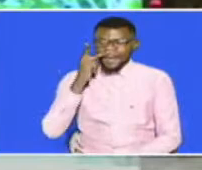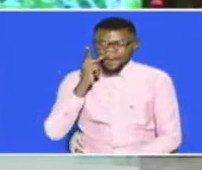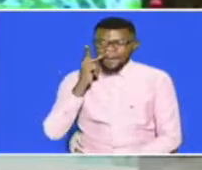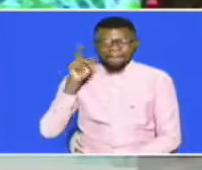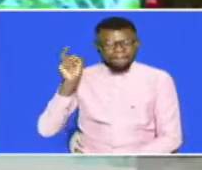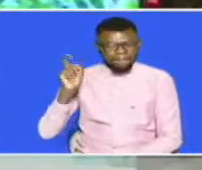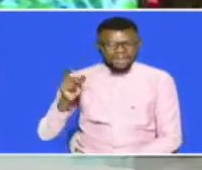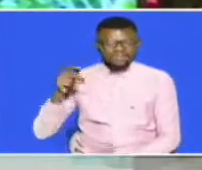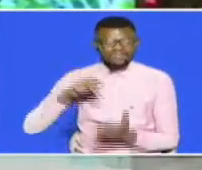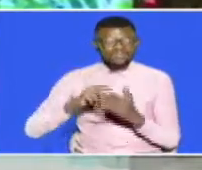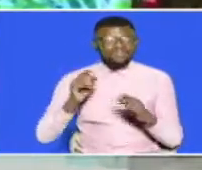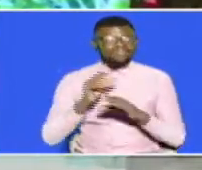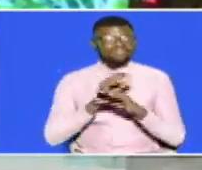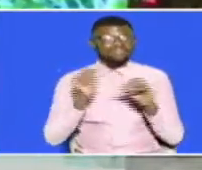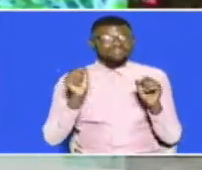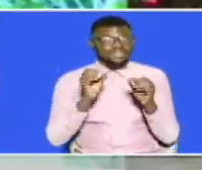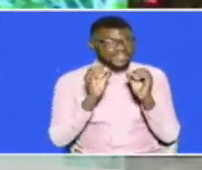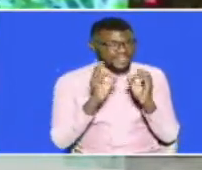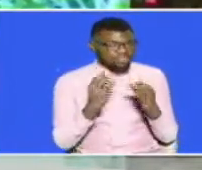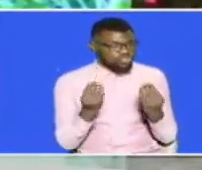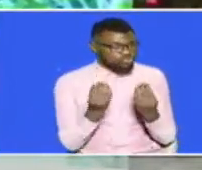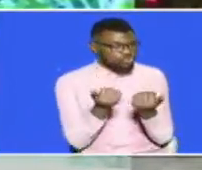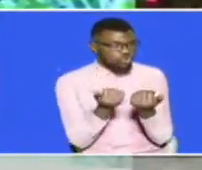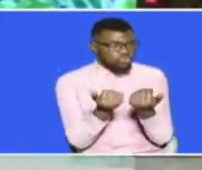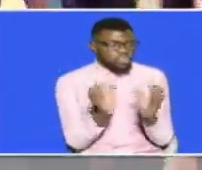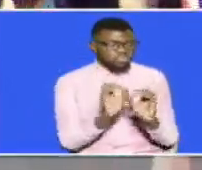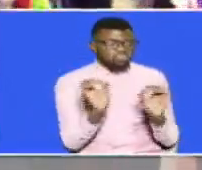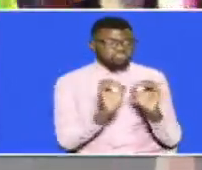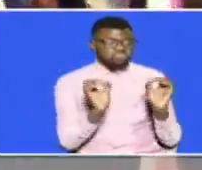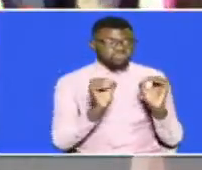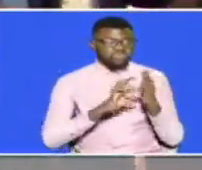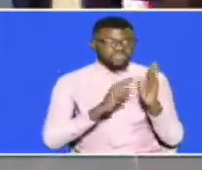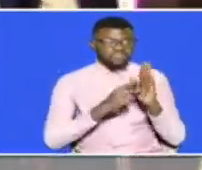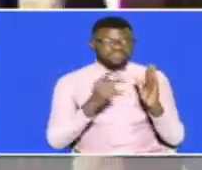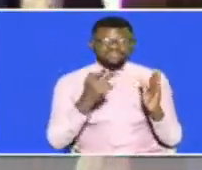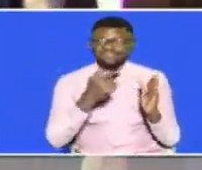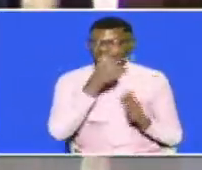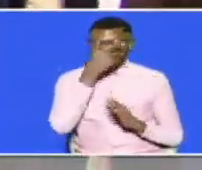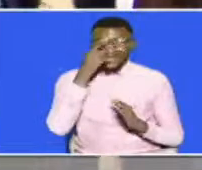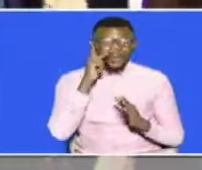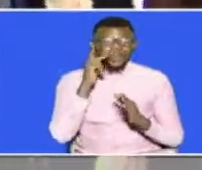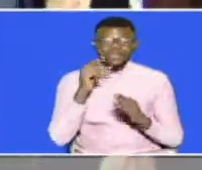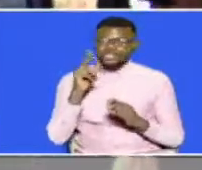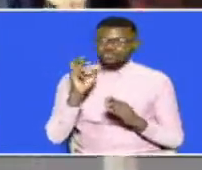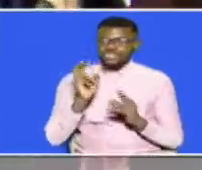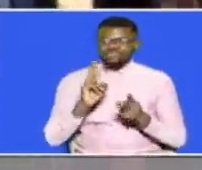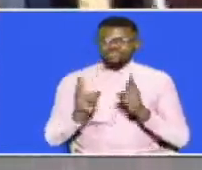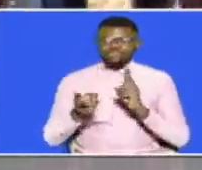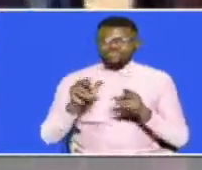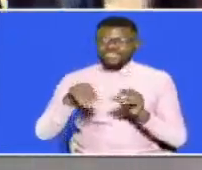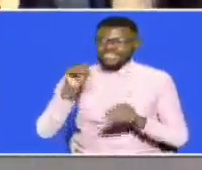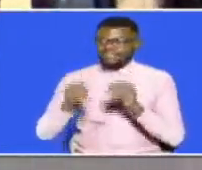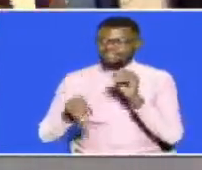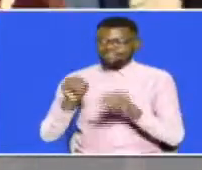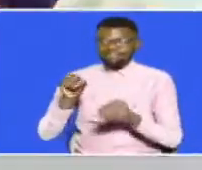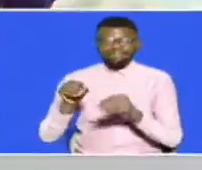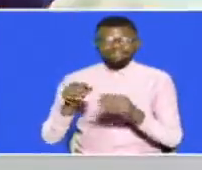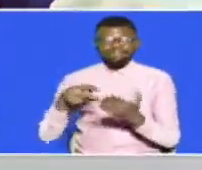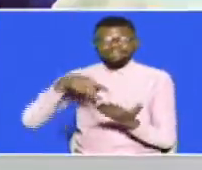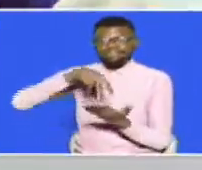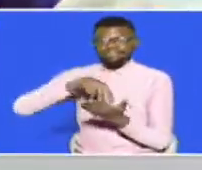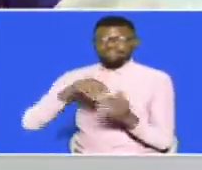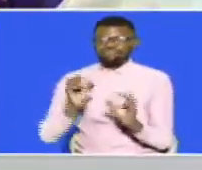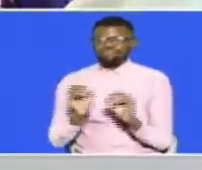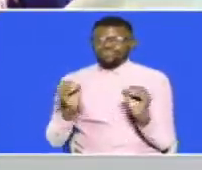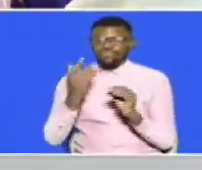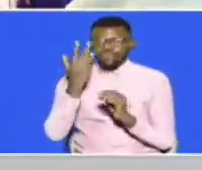Should Kalonzo miss to clear the hurdle, this will mark the end of his short run for the 2022 race for State House after he missed